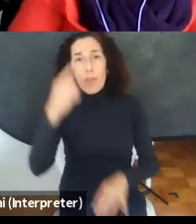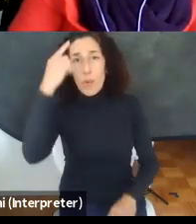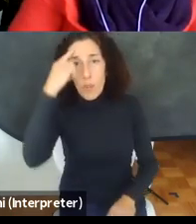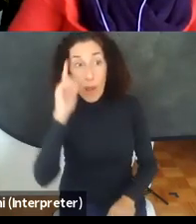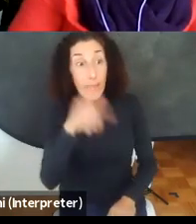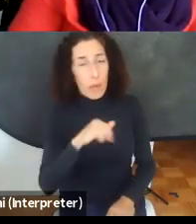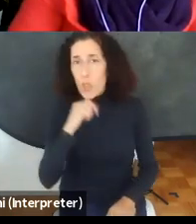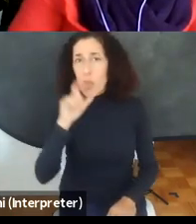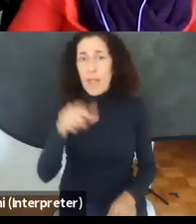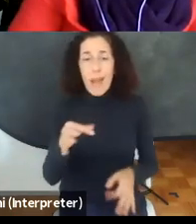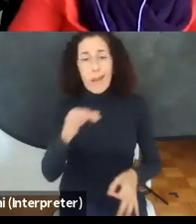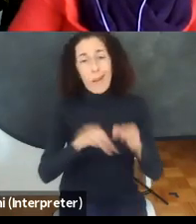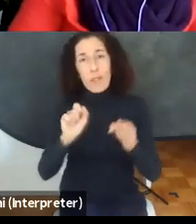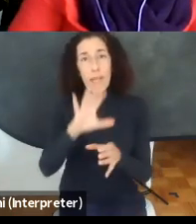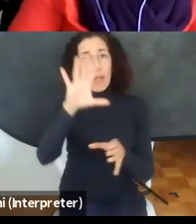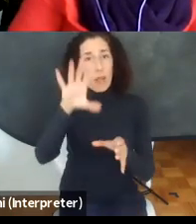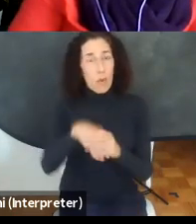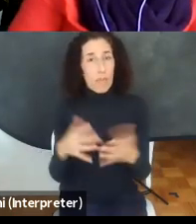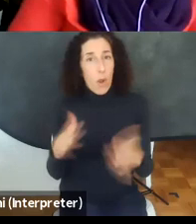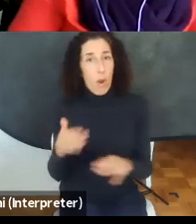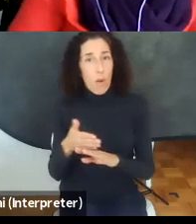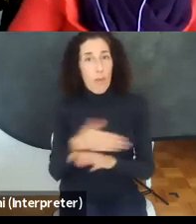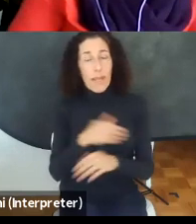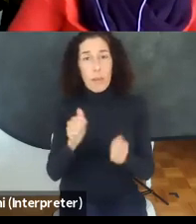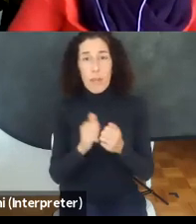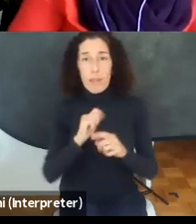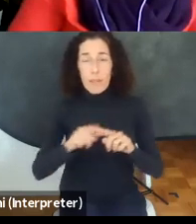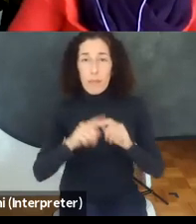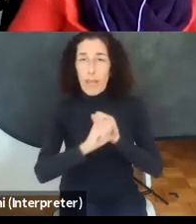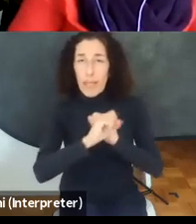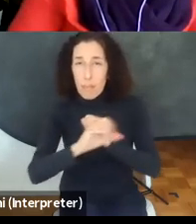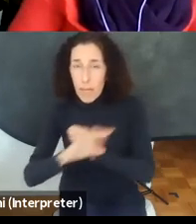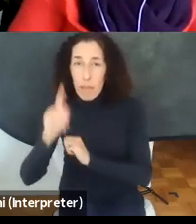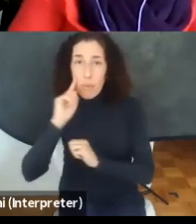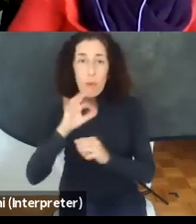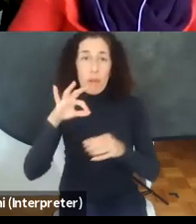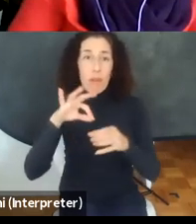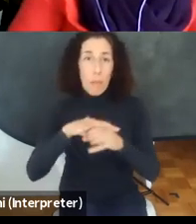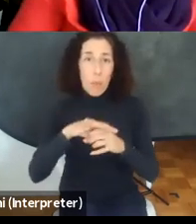know, campaigns, all, you know, voter protection issues. And